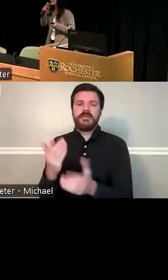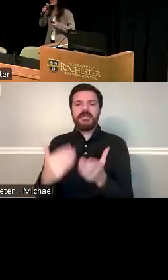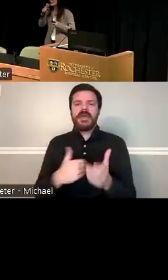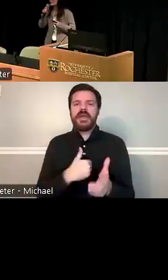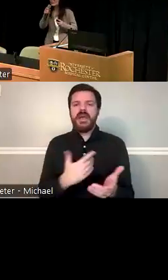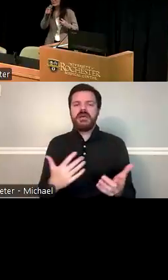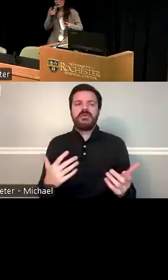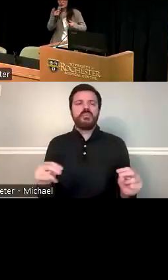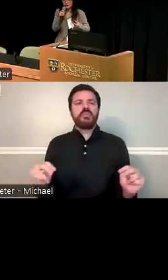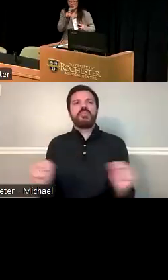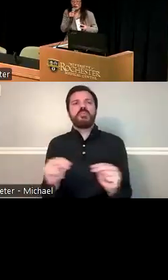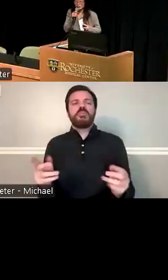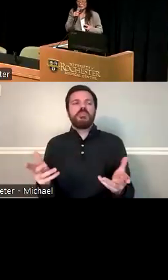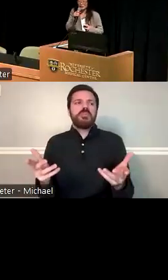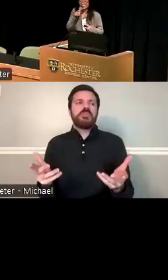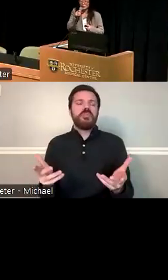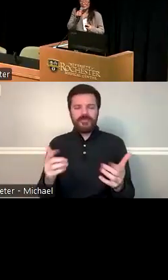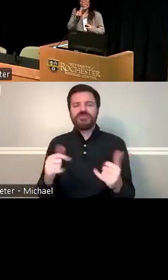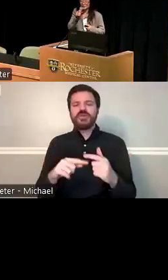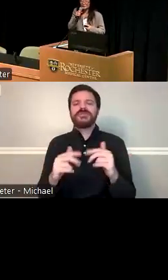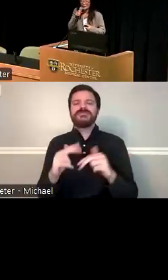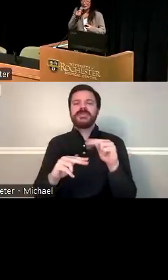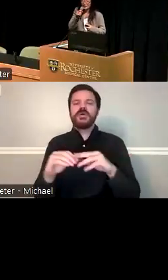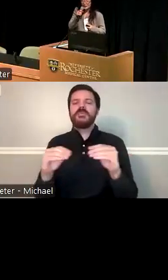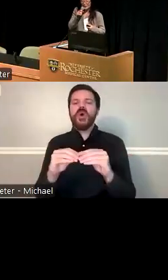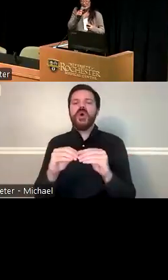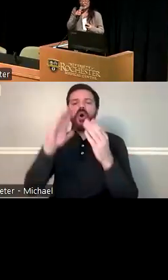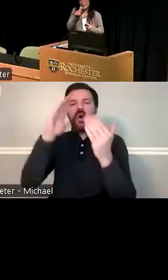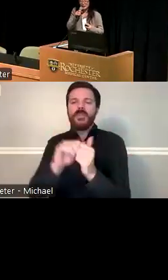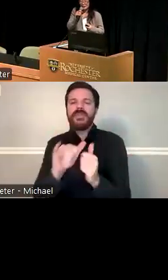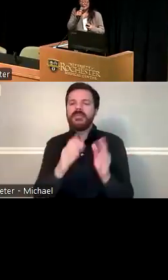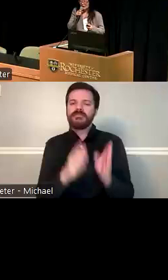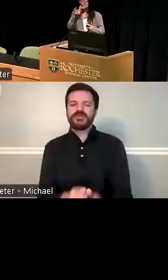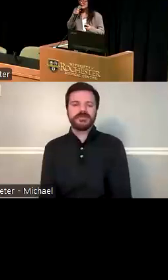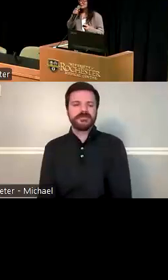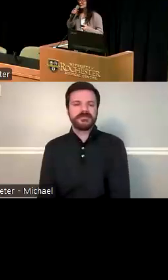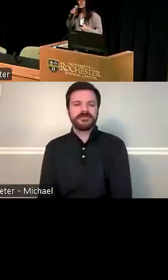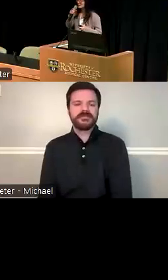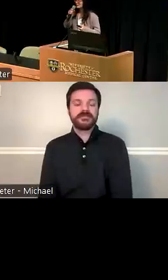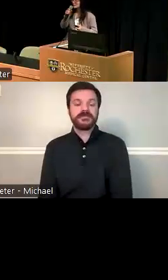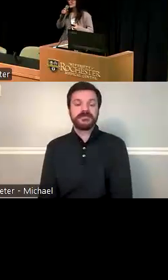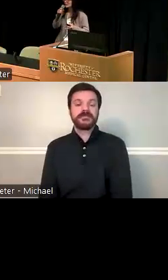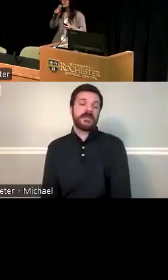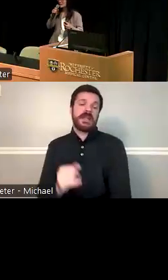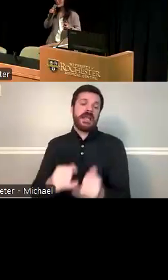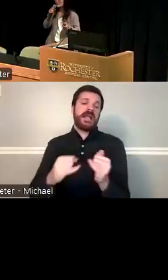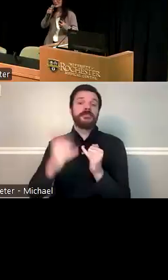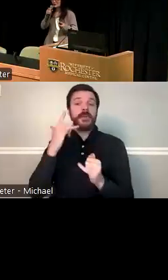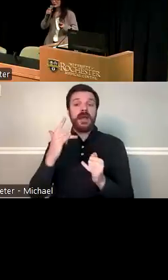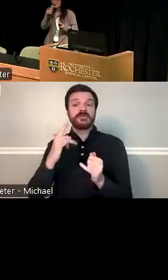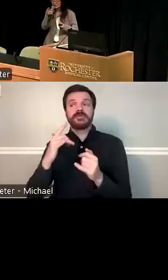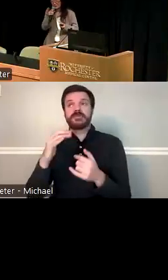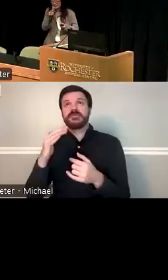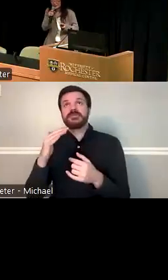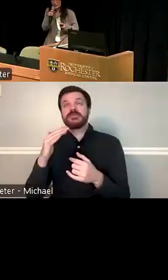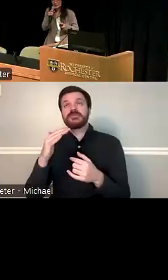so trying to build more of that hope with the person. And then lastly, because the community chaplains community